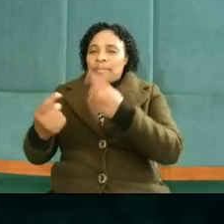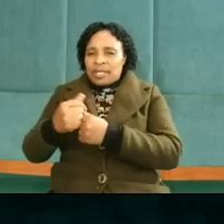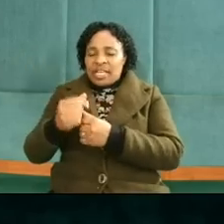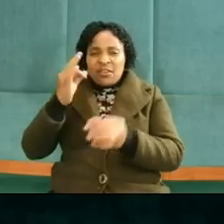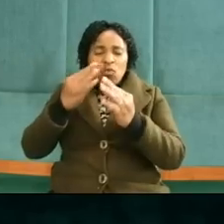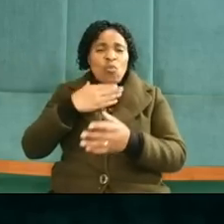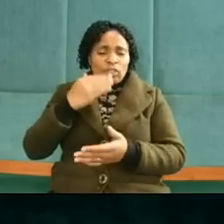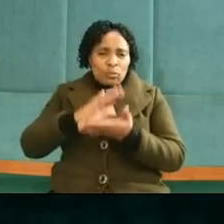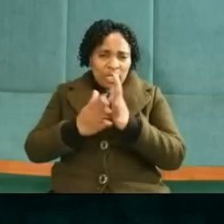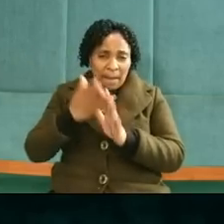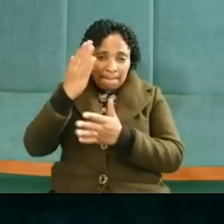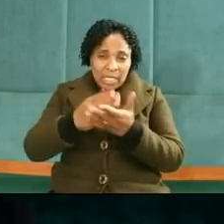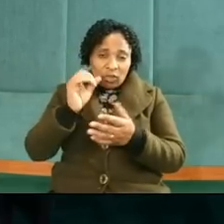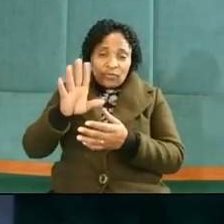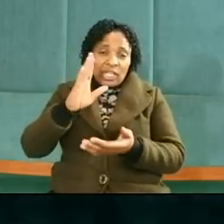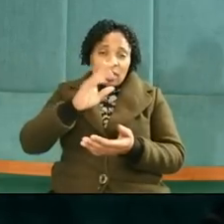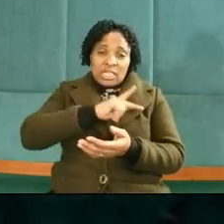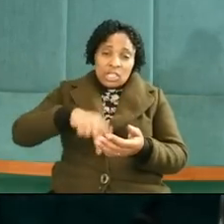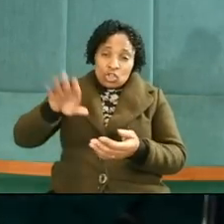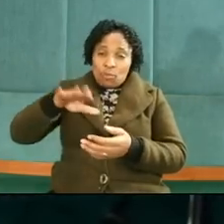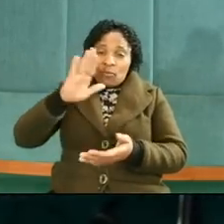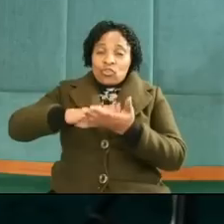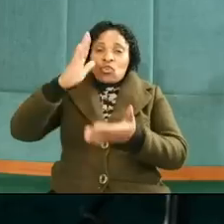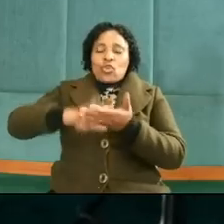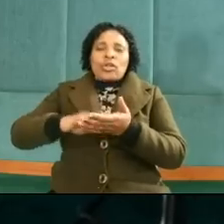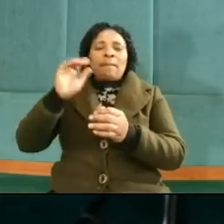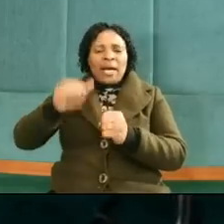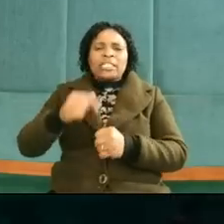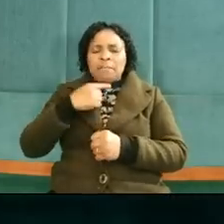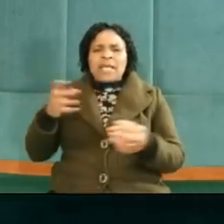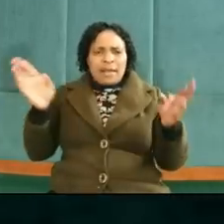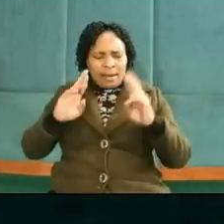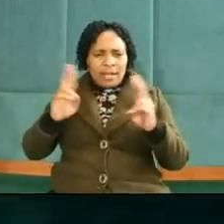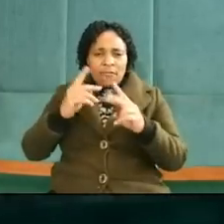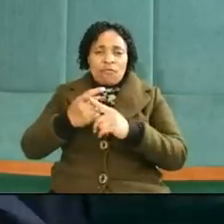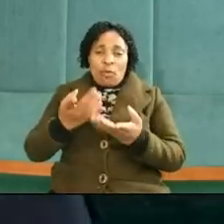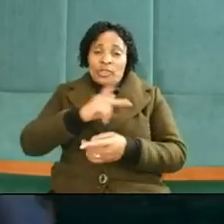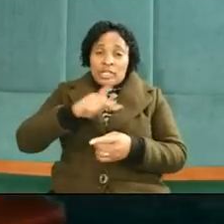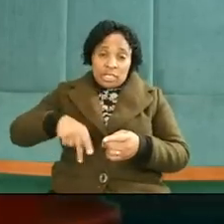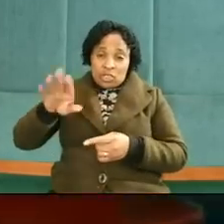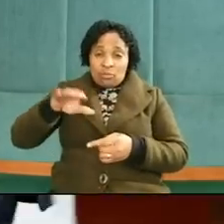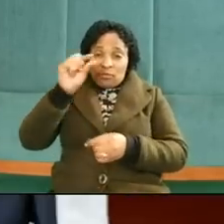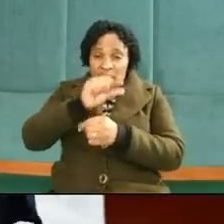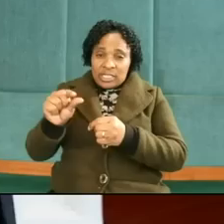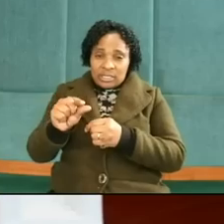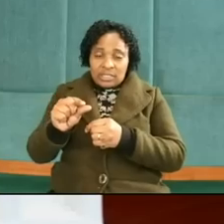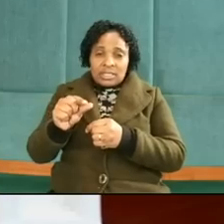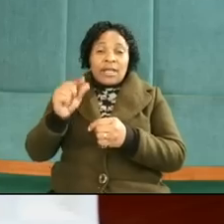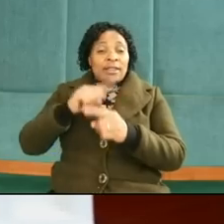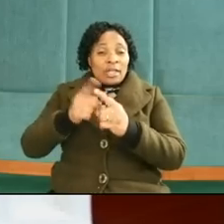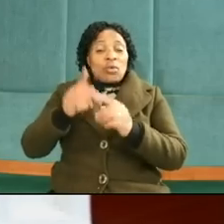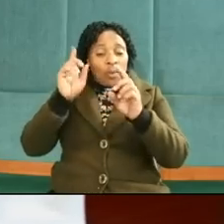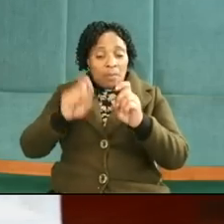part of the kingdom of glory, you have to be part of the kingdom of grace. To be part of the kingdom of grace, you have to accept the Lord